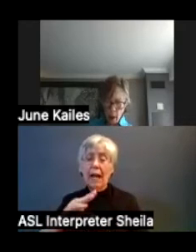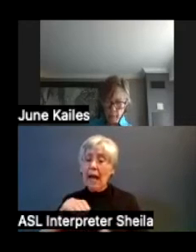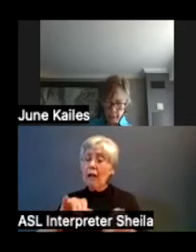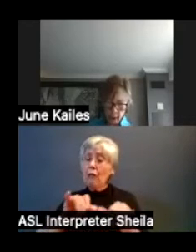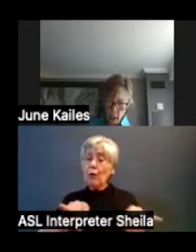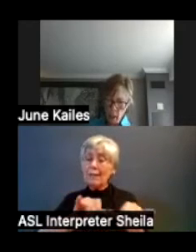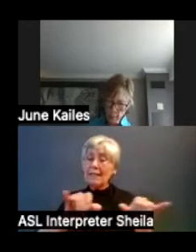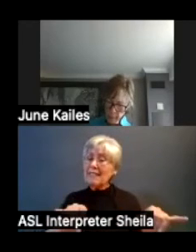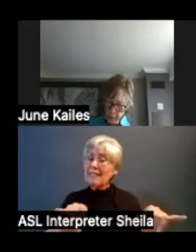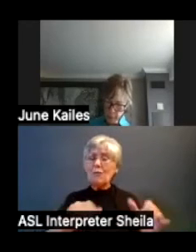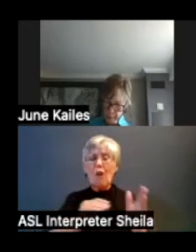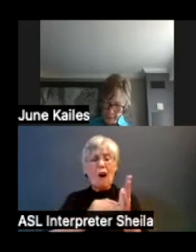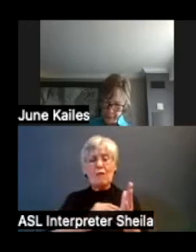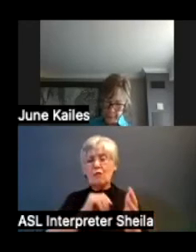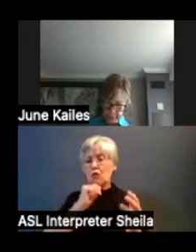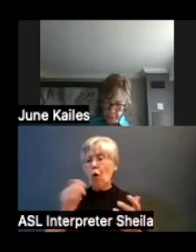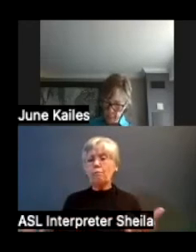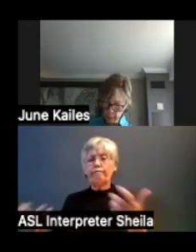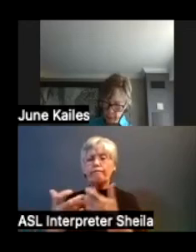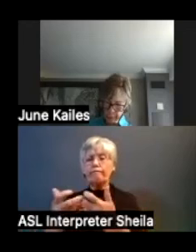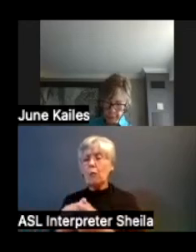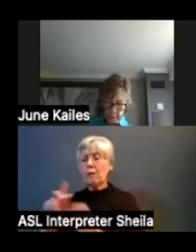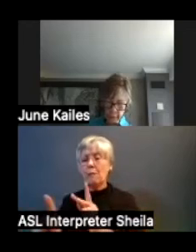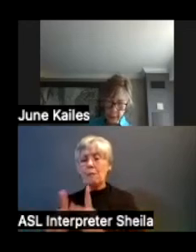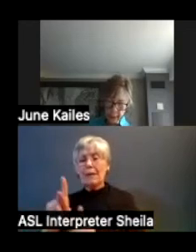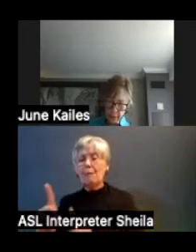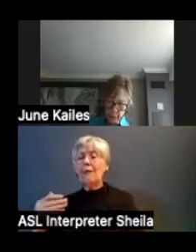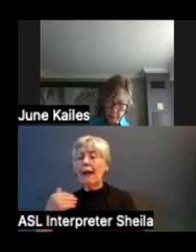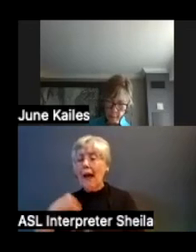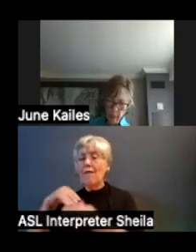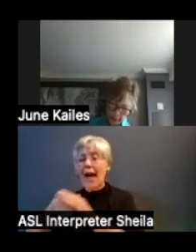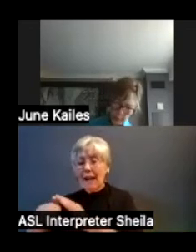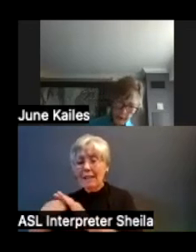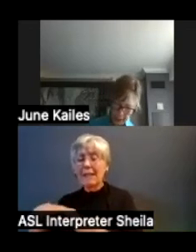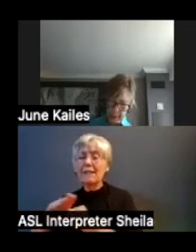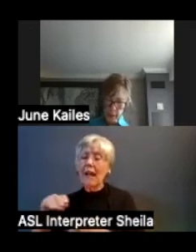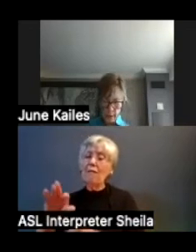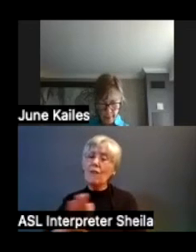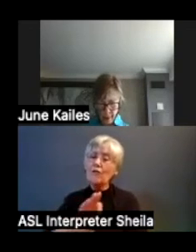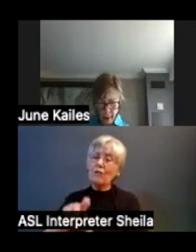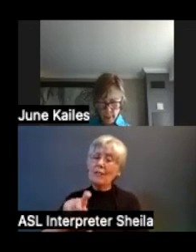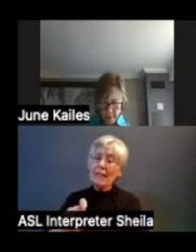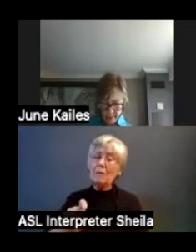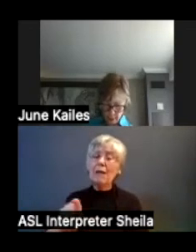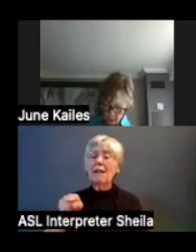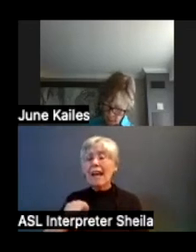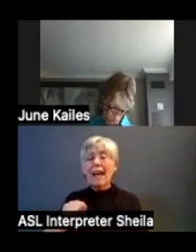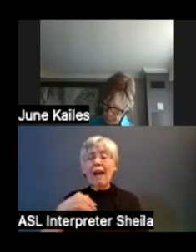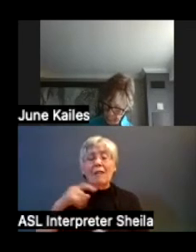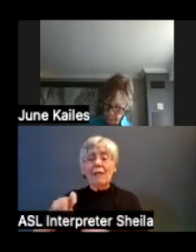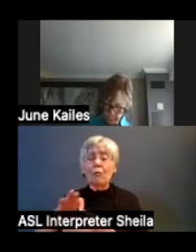well accommodate people with access and functional needs in terms of communication and housing